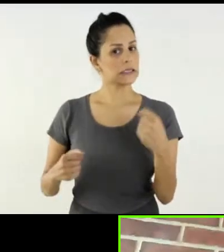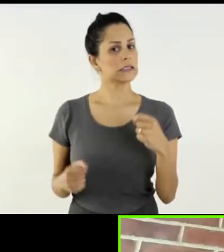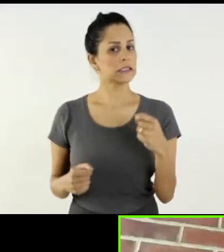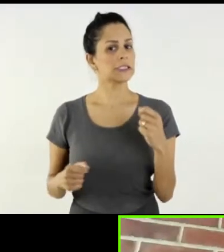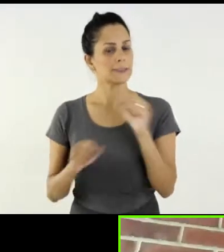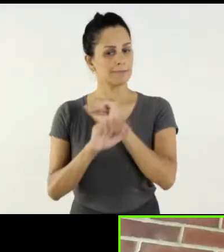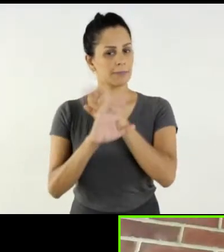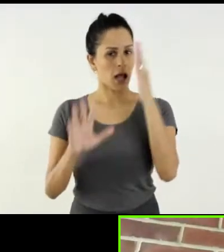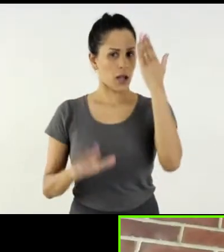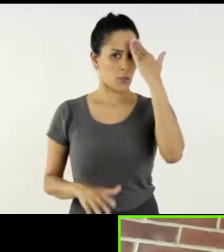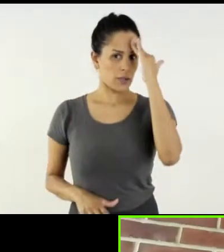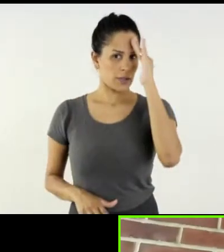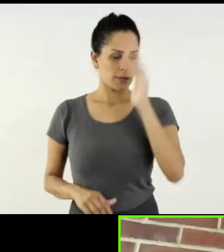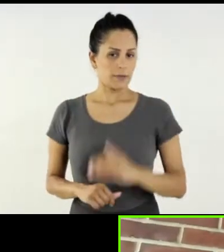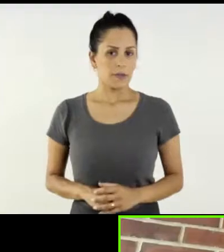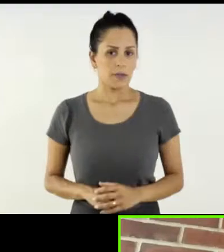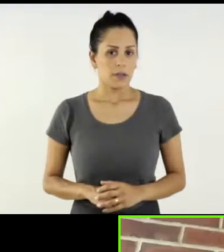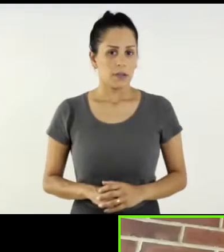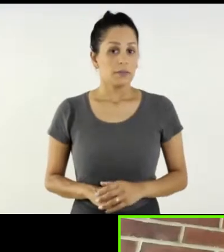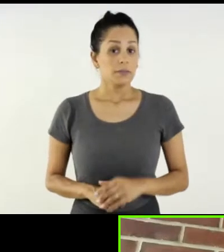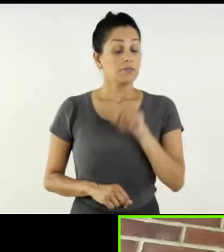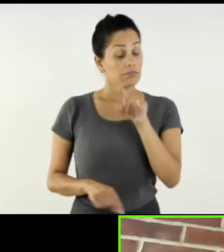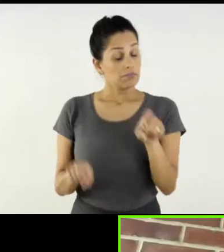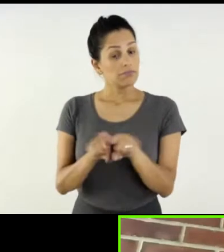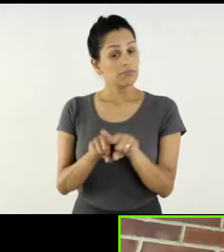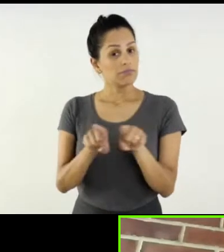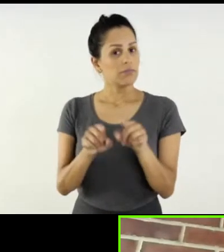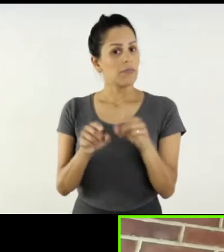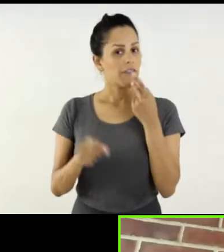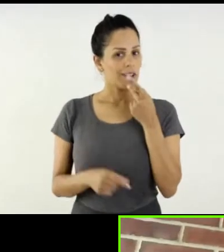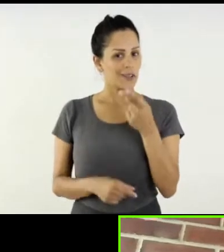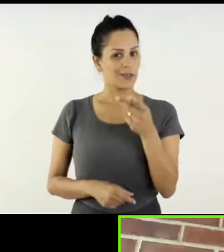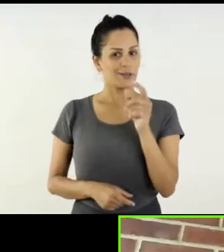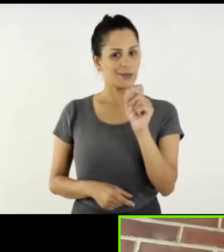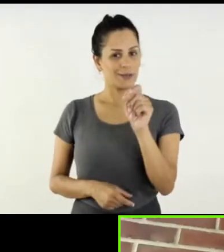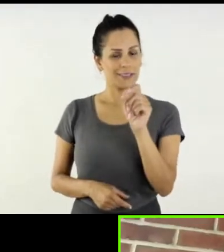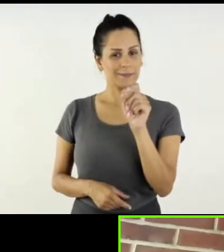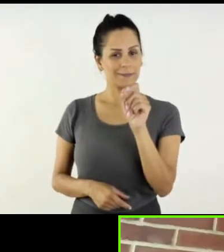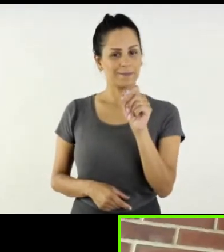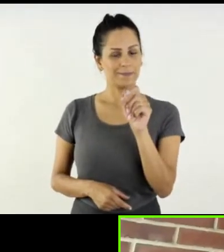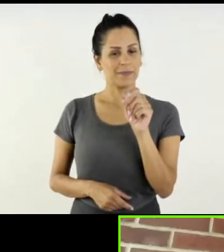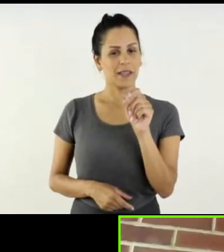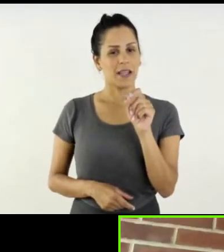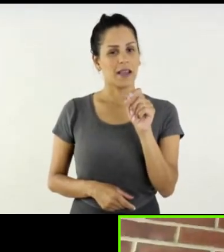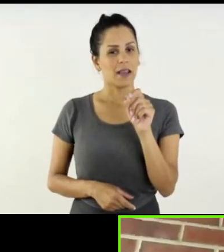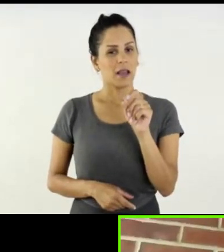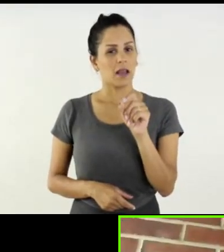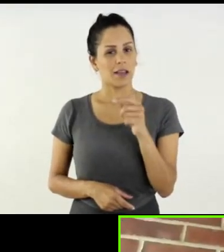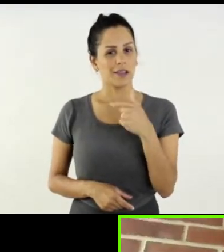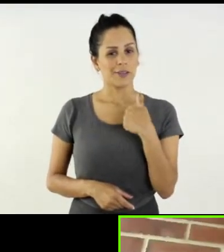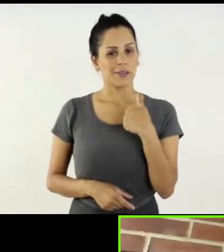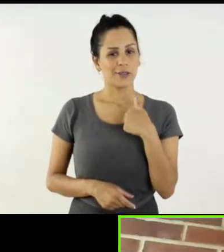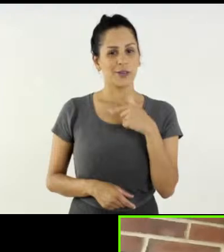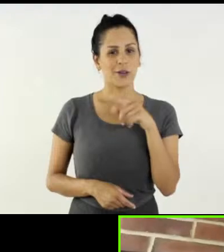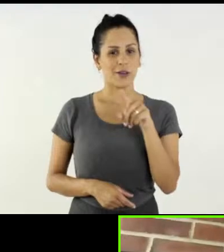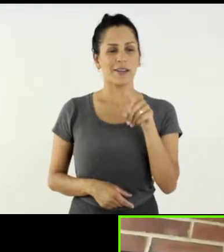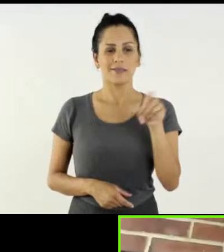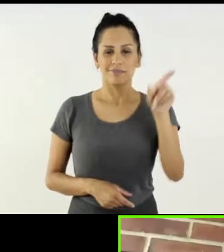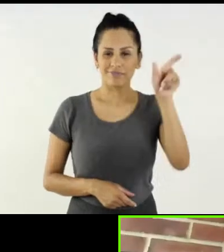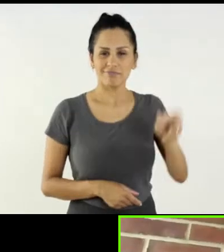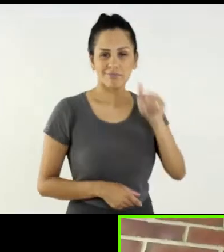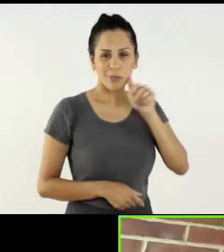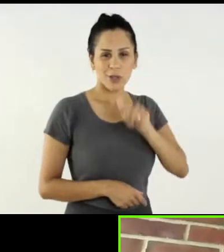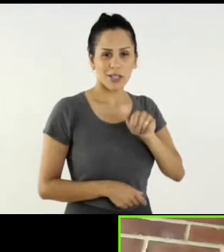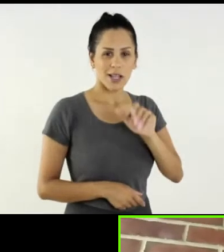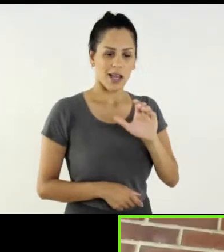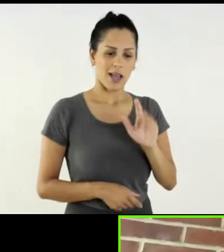as well, a total, and this is, I mean, I'm borrowing from Carol Newhouse, for whom I've talked about this with at length. She